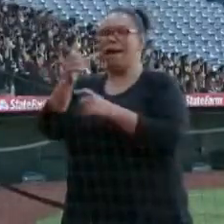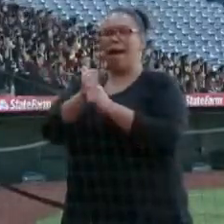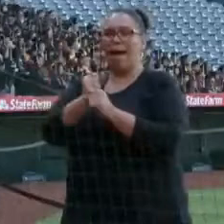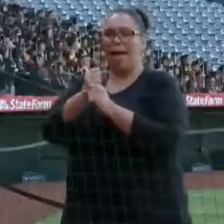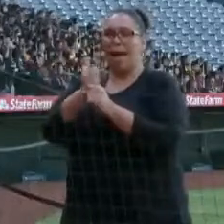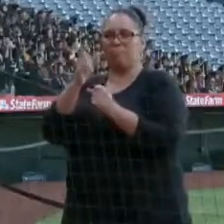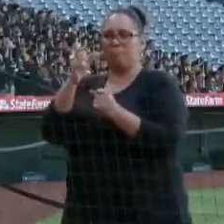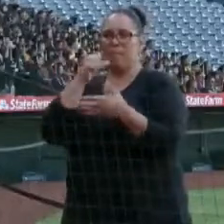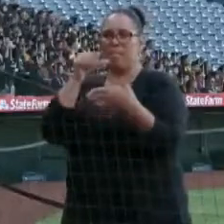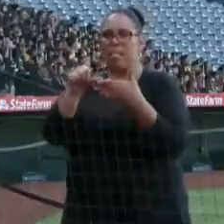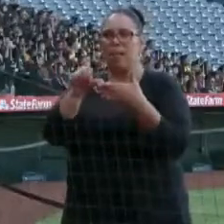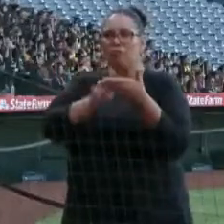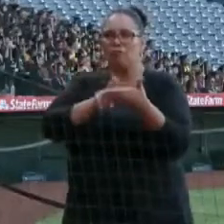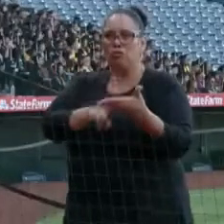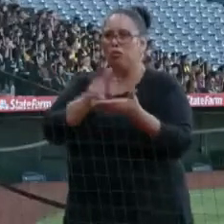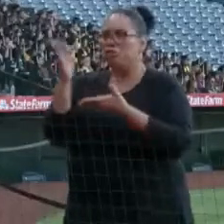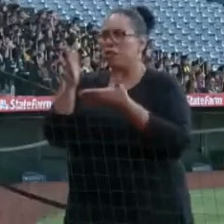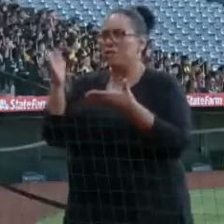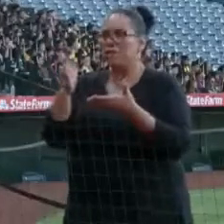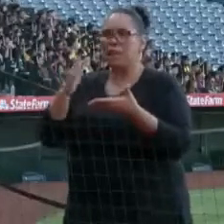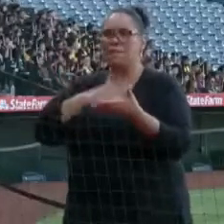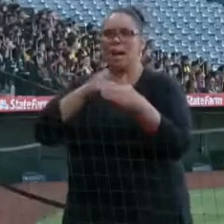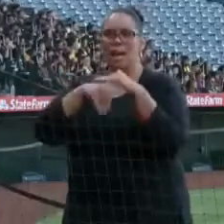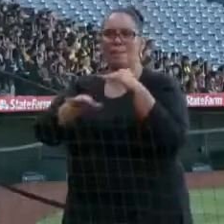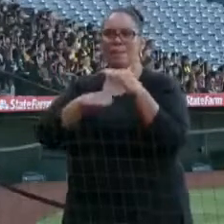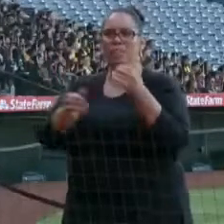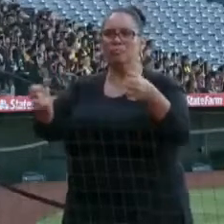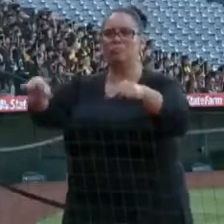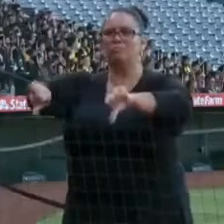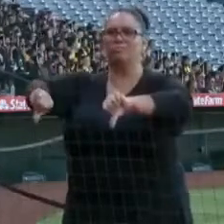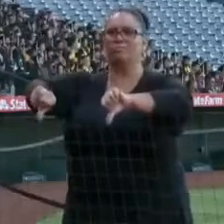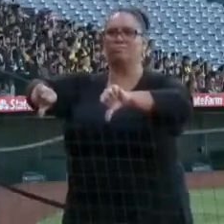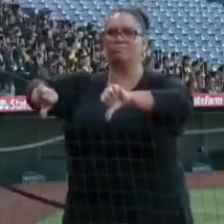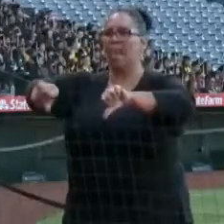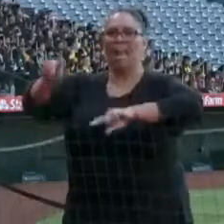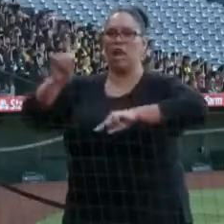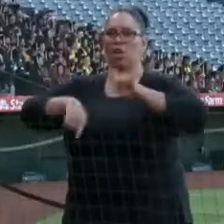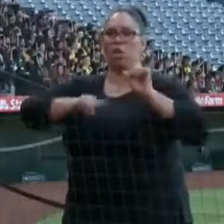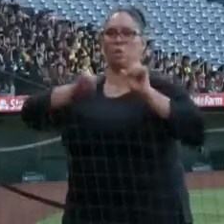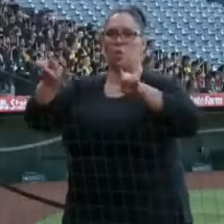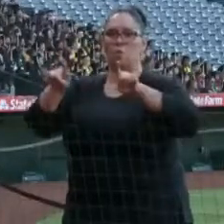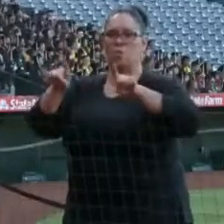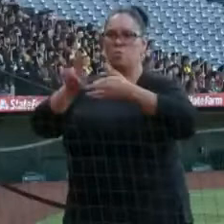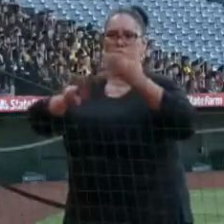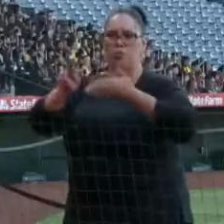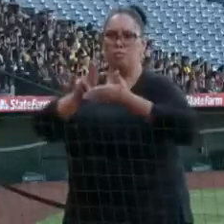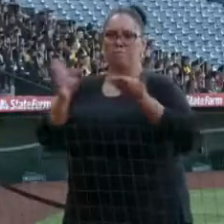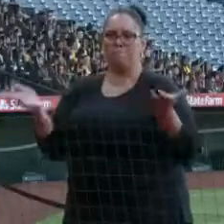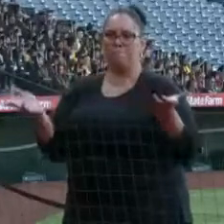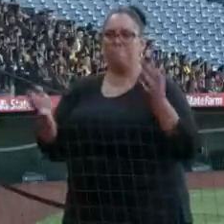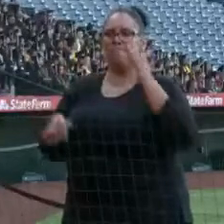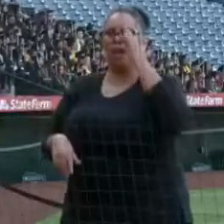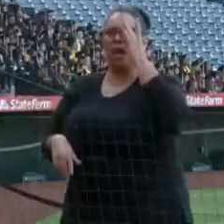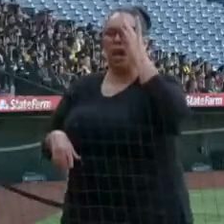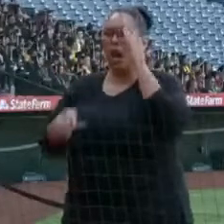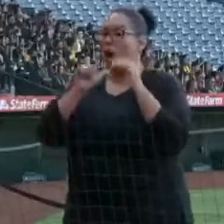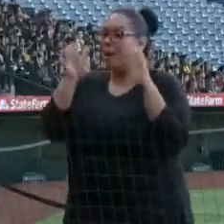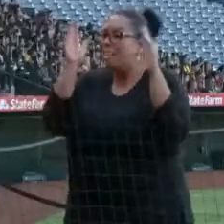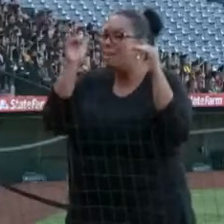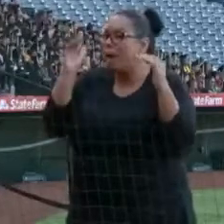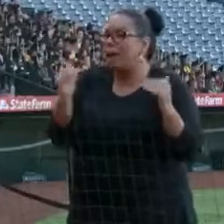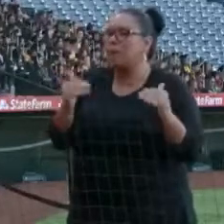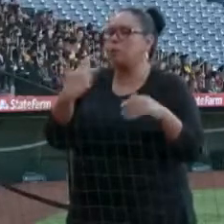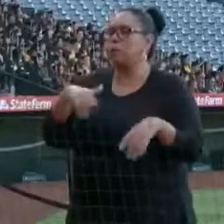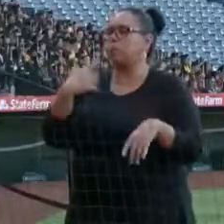LBSU Enrollment Services that my admissions was rescinded and no longer can attend Long Beach State. It was an unexpected